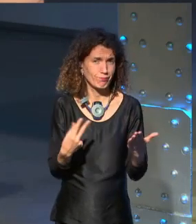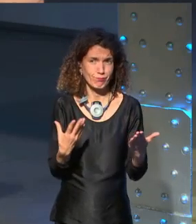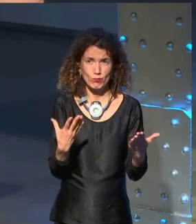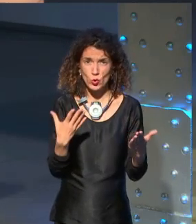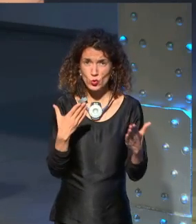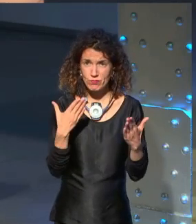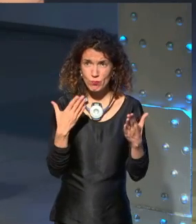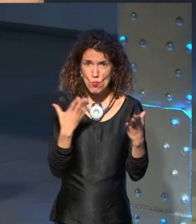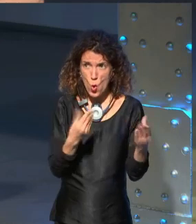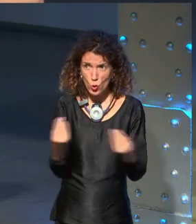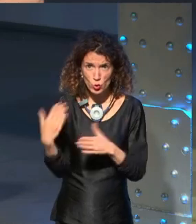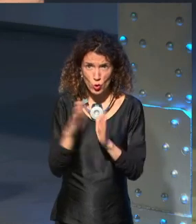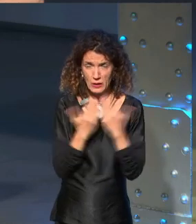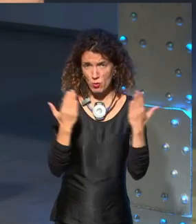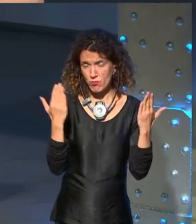makes sense.